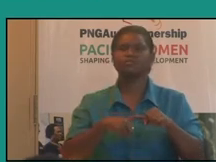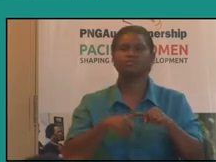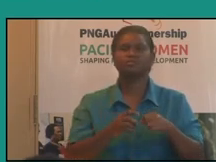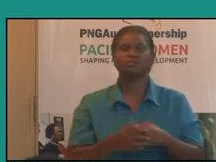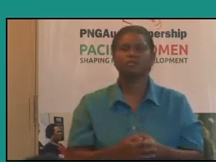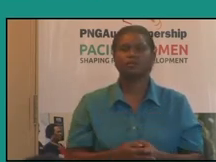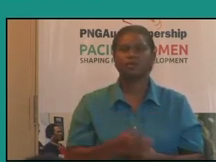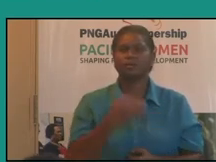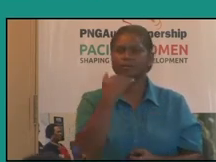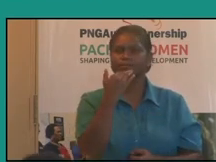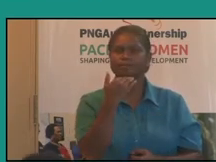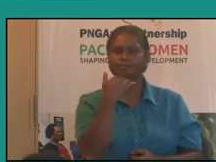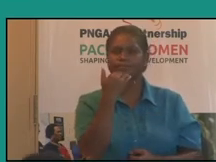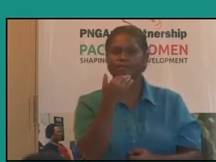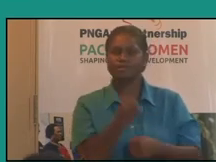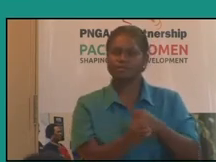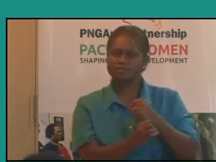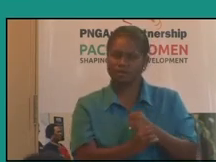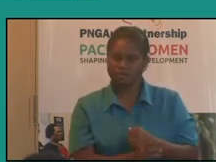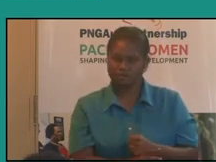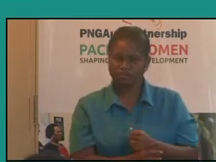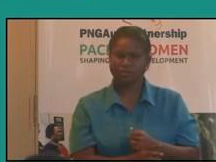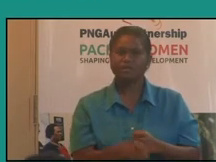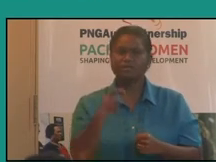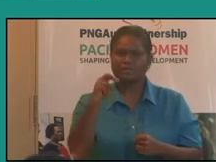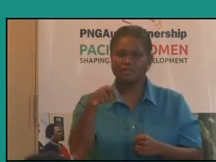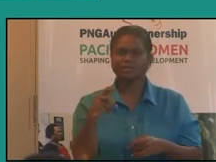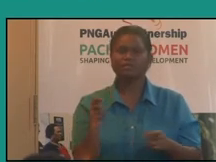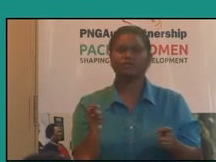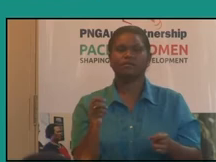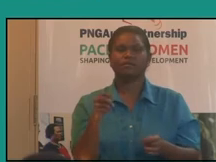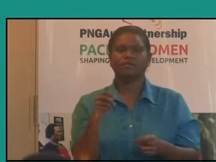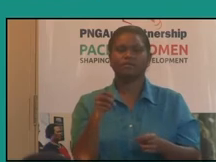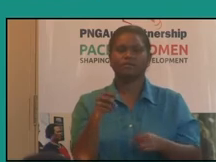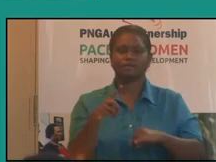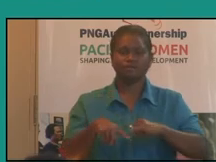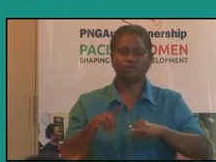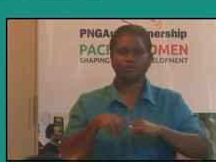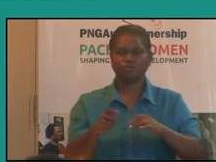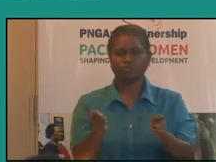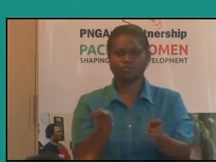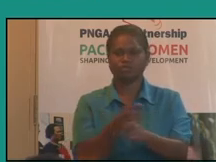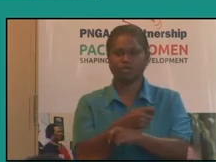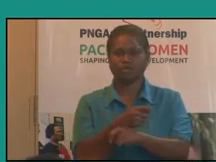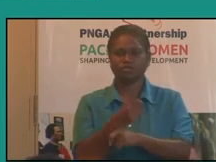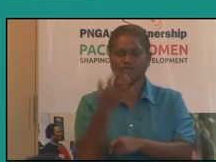many parliamentarians need to vote to make the change to adopt the 5 regional seats.